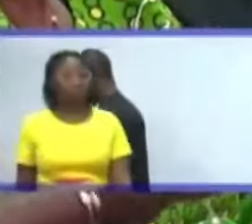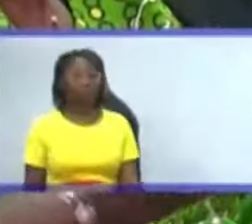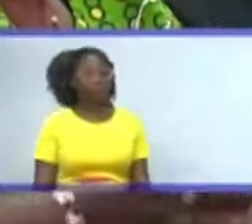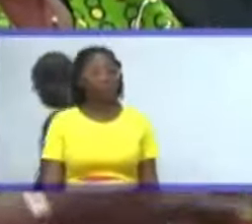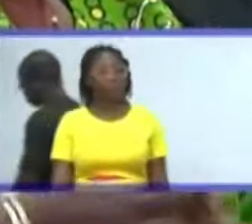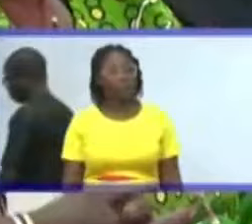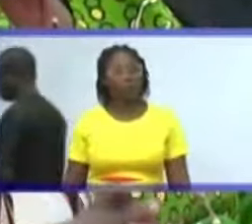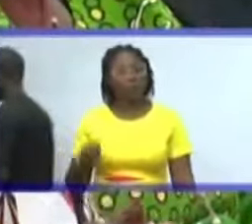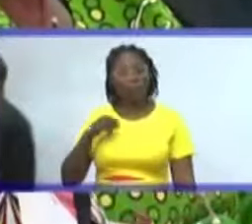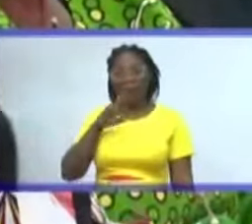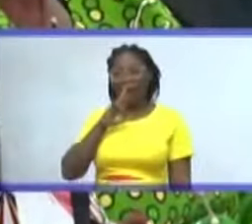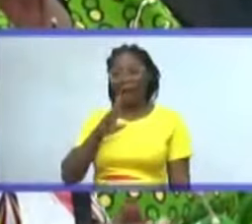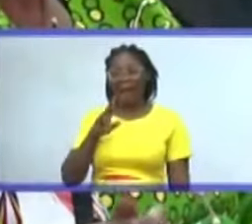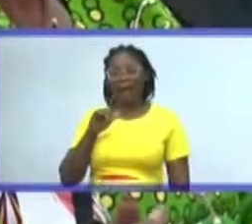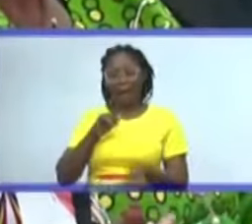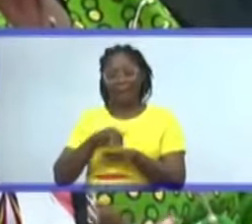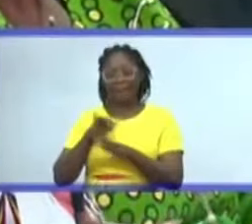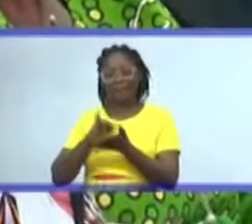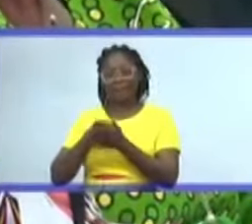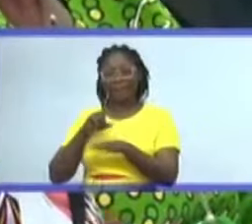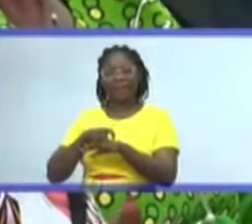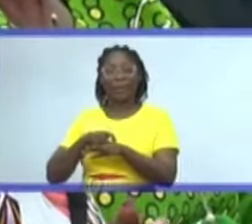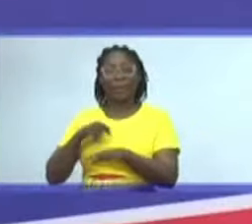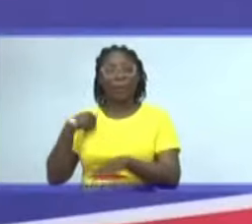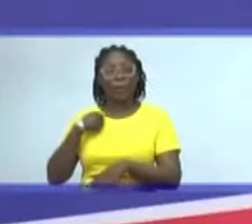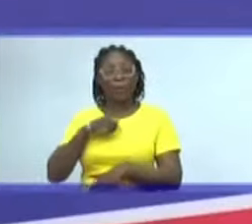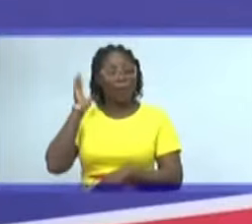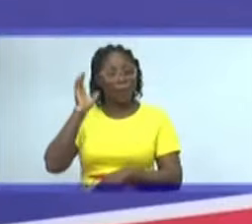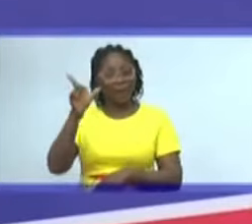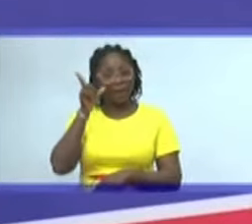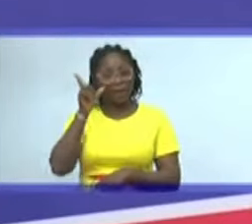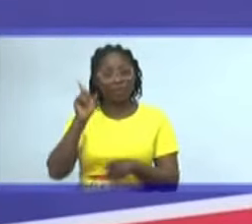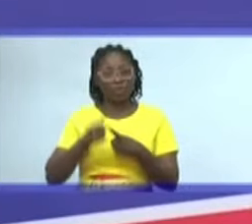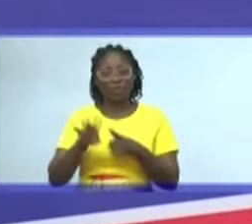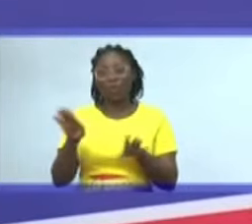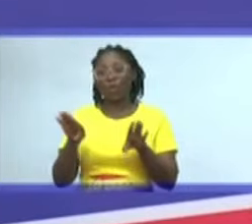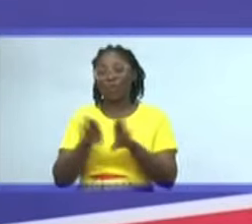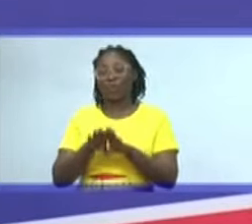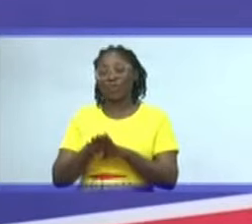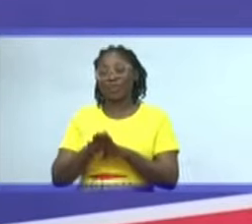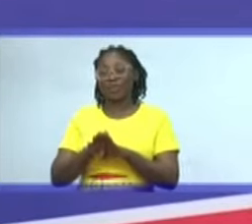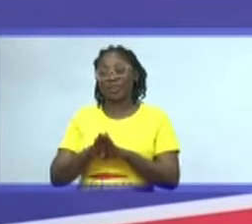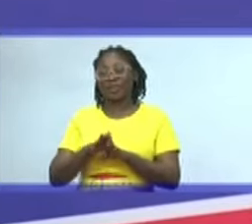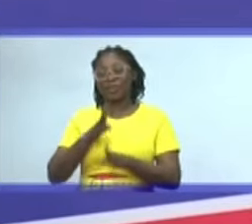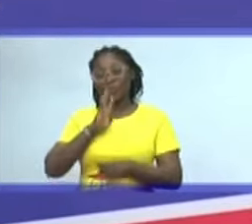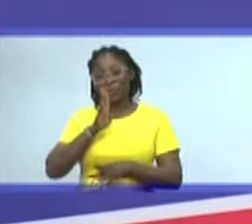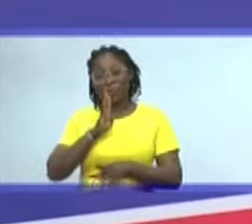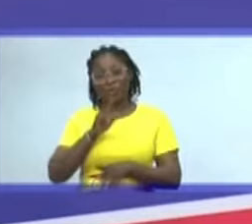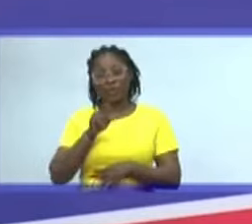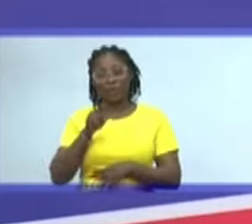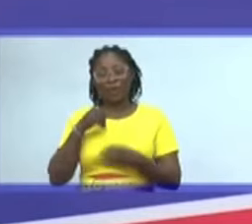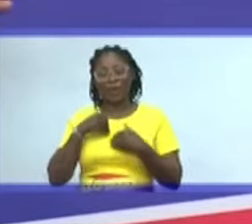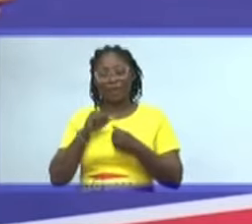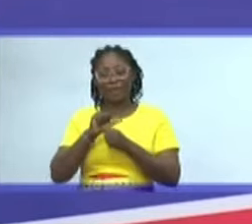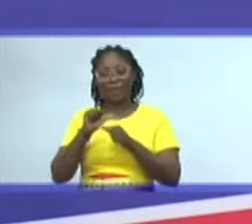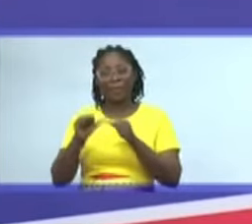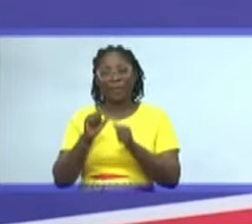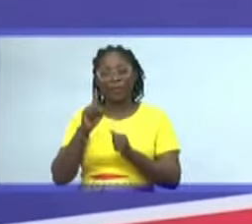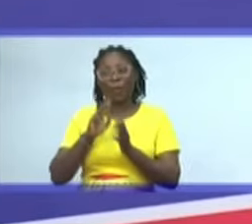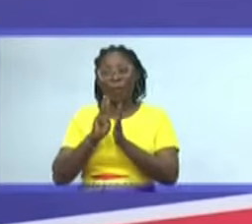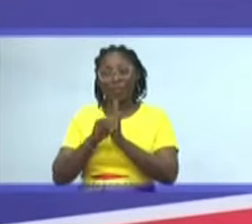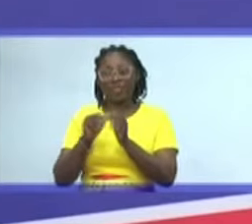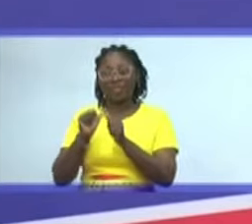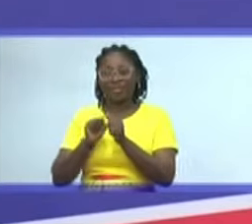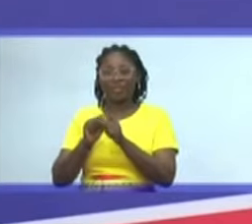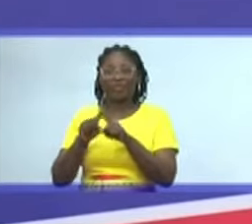We're just at that moment. We'll listen to your closing thoughts. We just have about a minute each to close